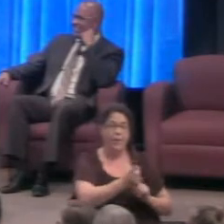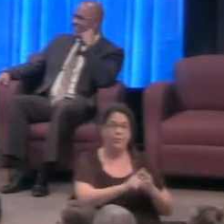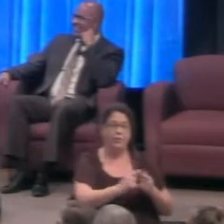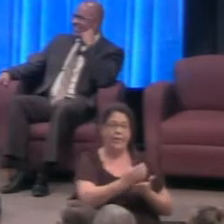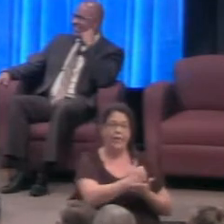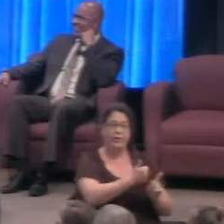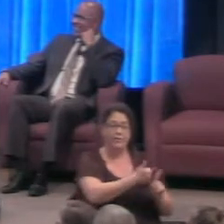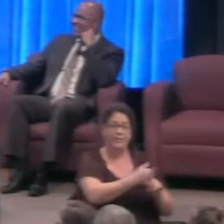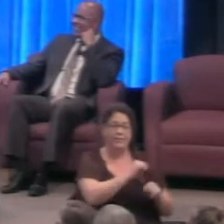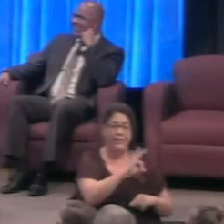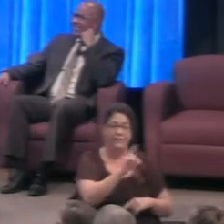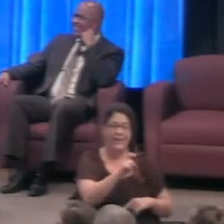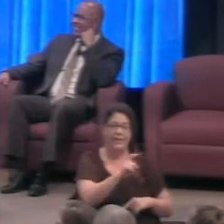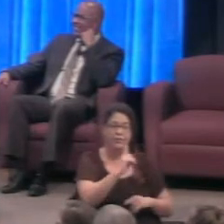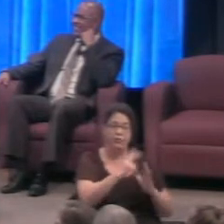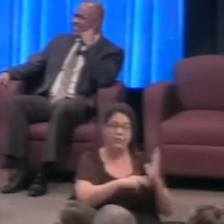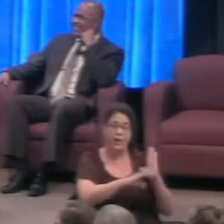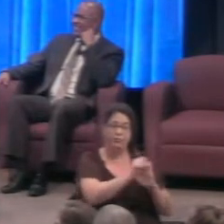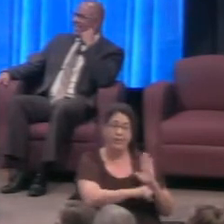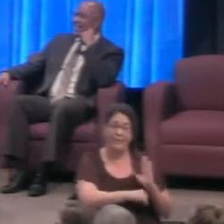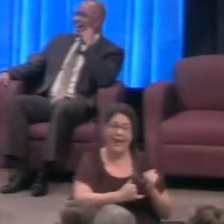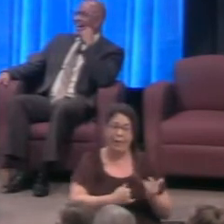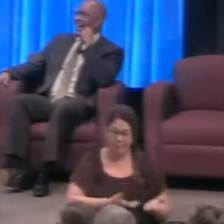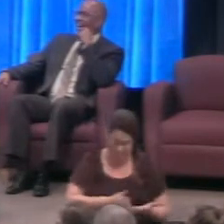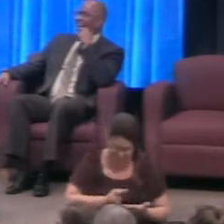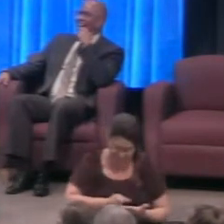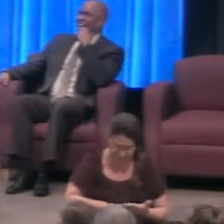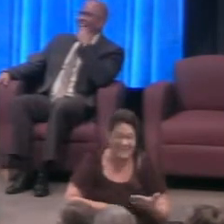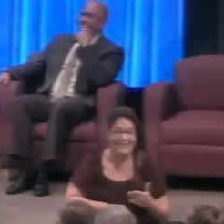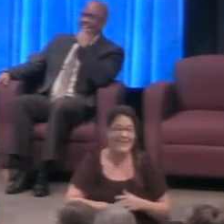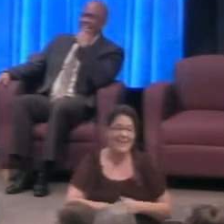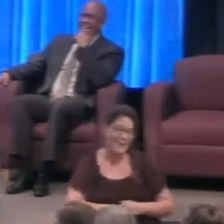and if necessary, read her script. Okay.